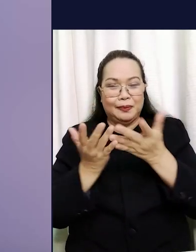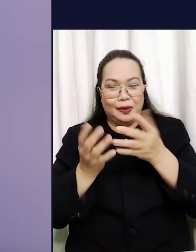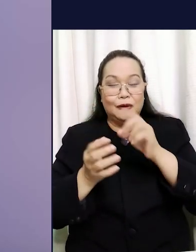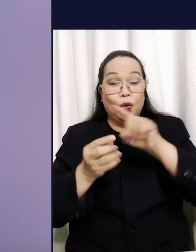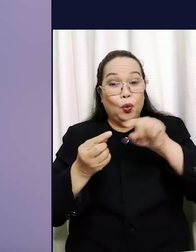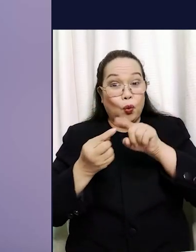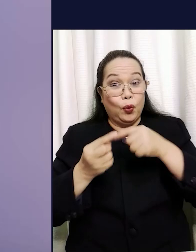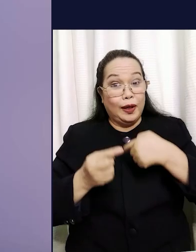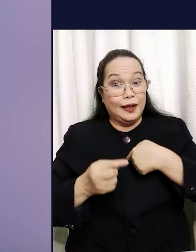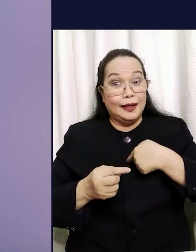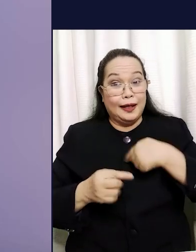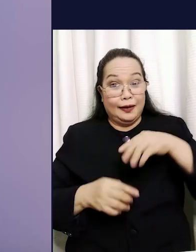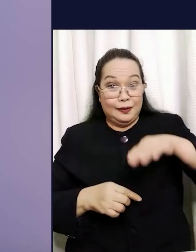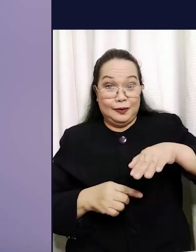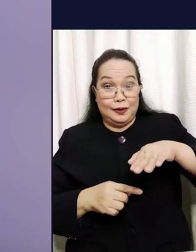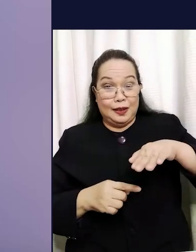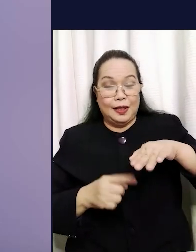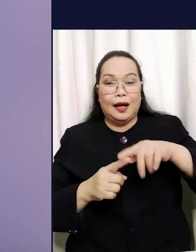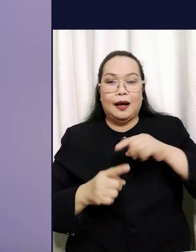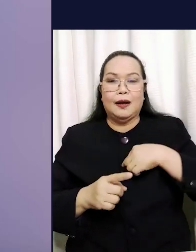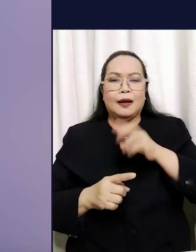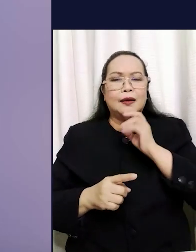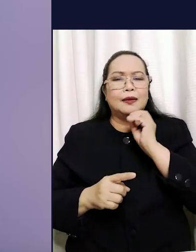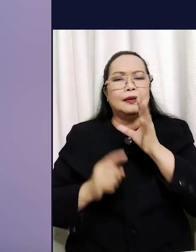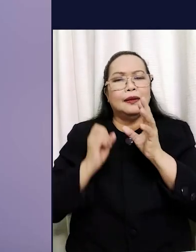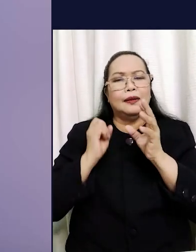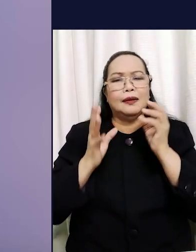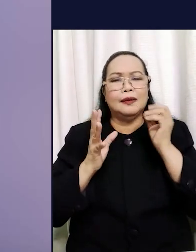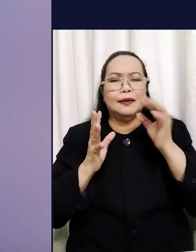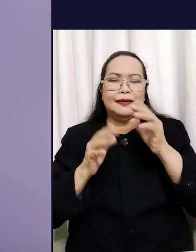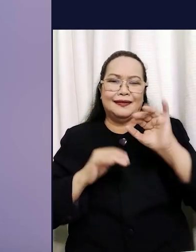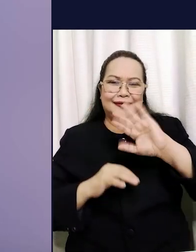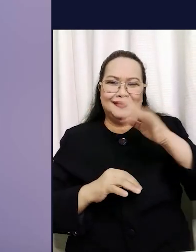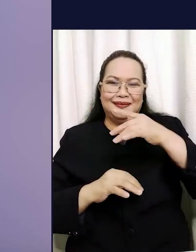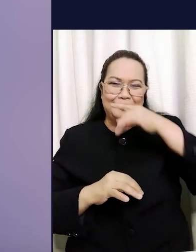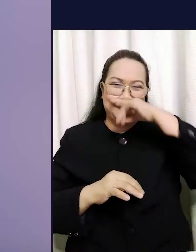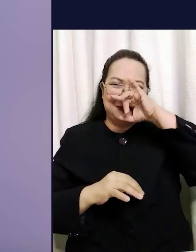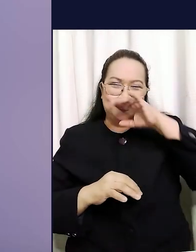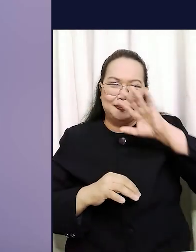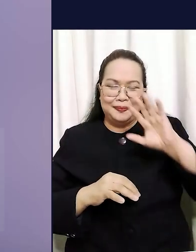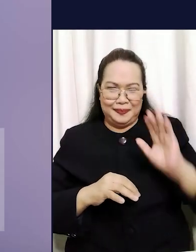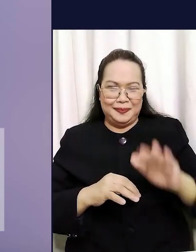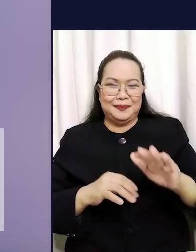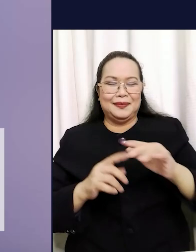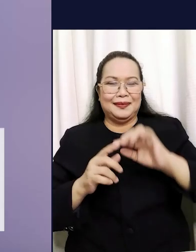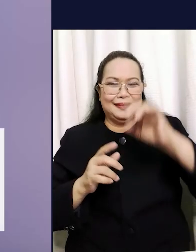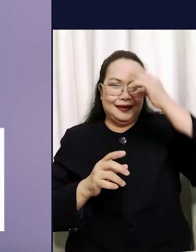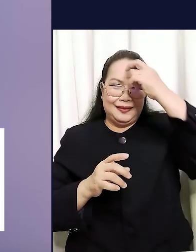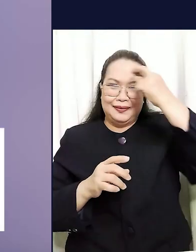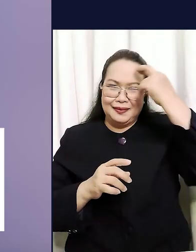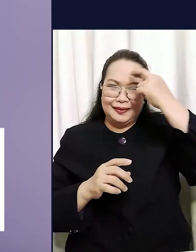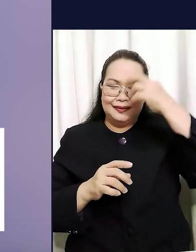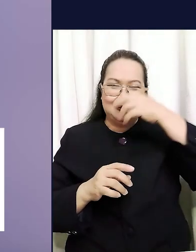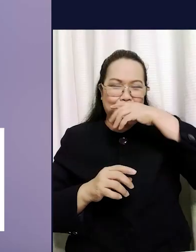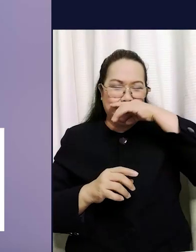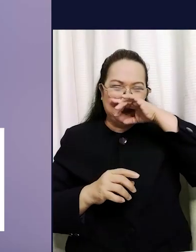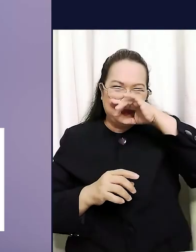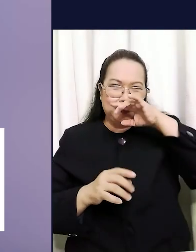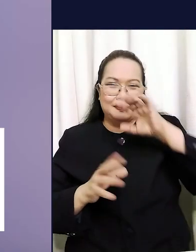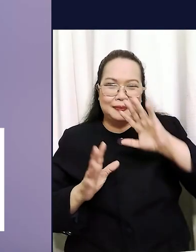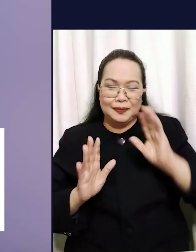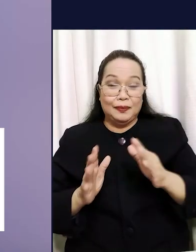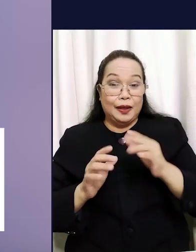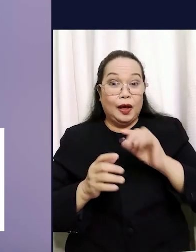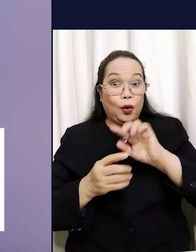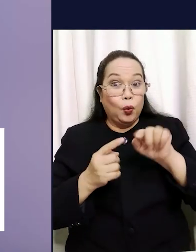Ito naman po yung basahin ko na muna, ang 11 and 12. When I was a child, I spoke like